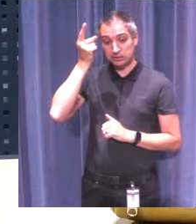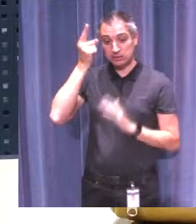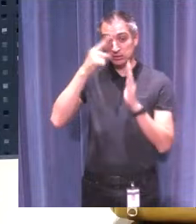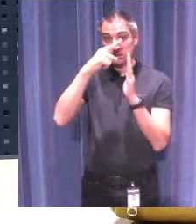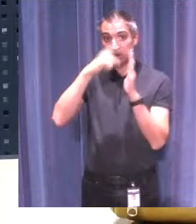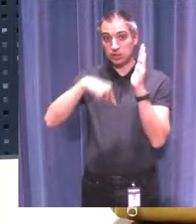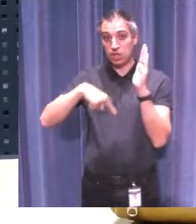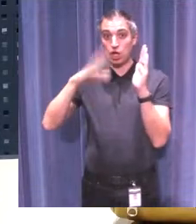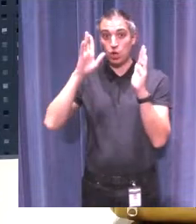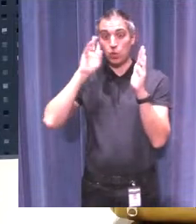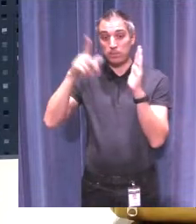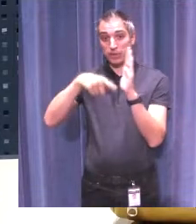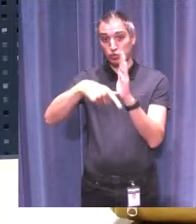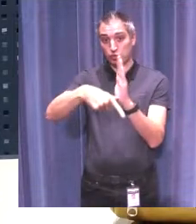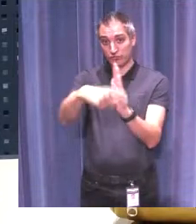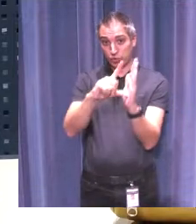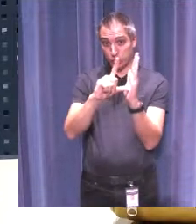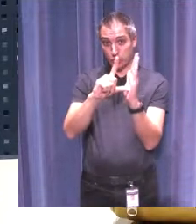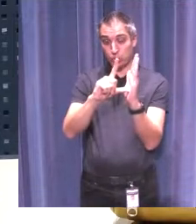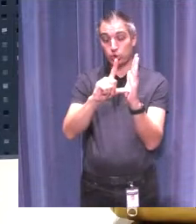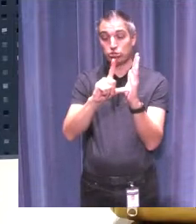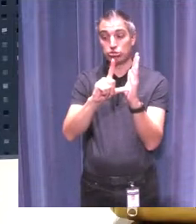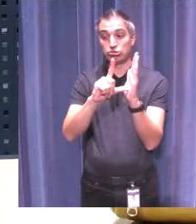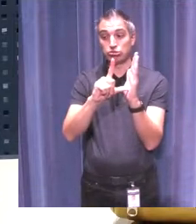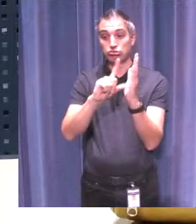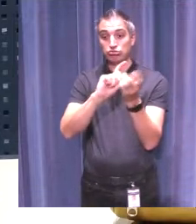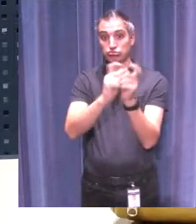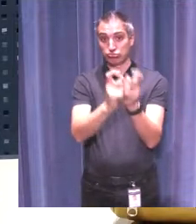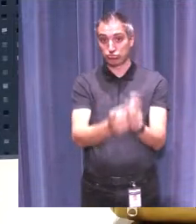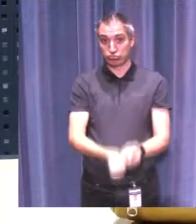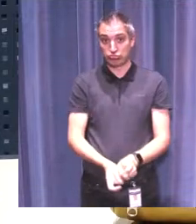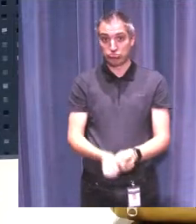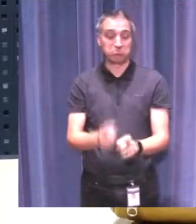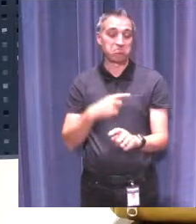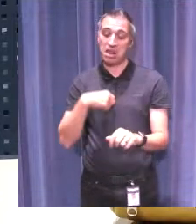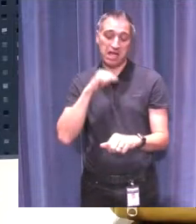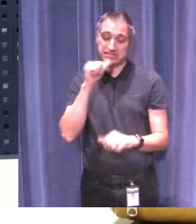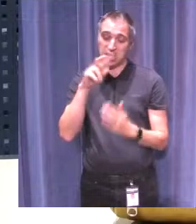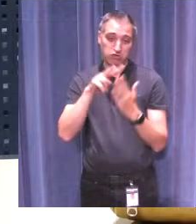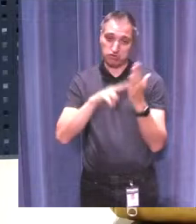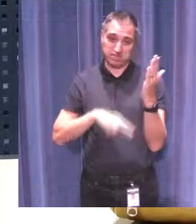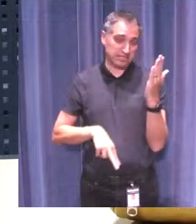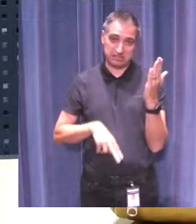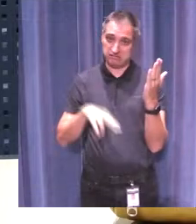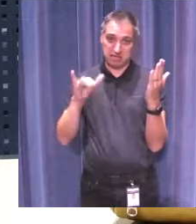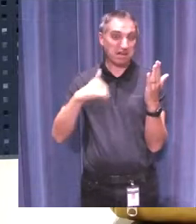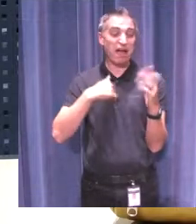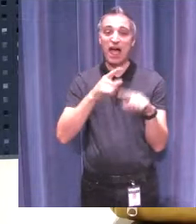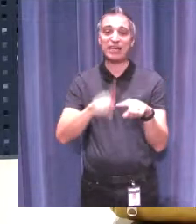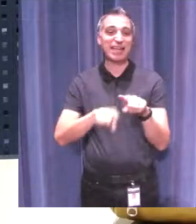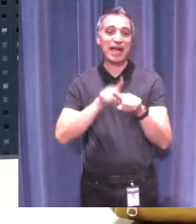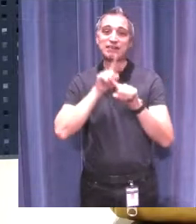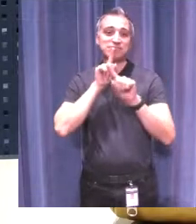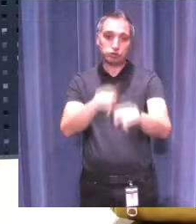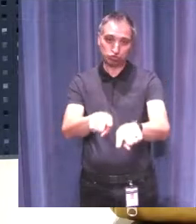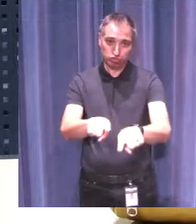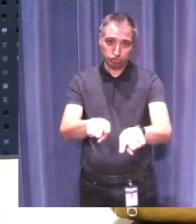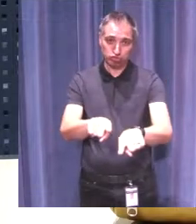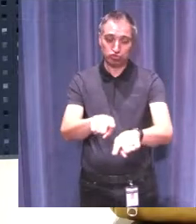to be revisited, but I did not read that, so I can't give you a particular answer. Is there